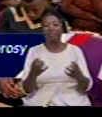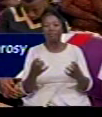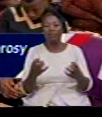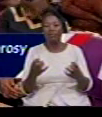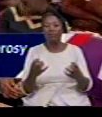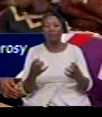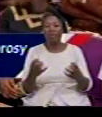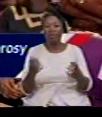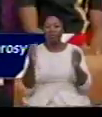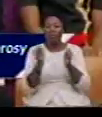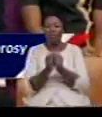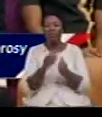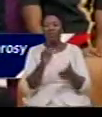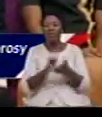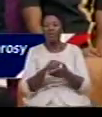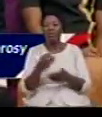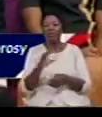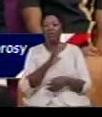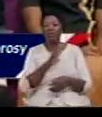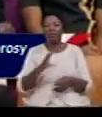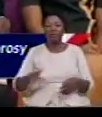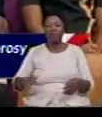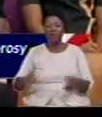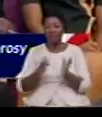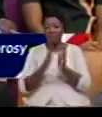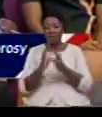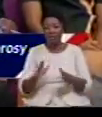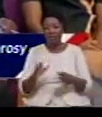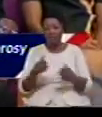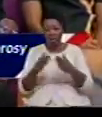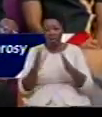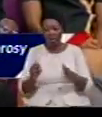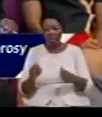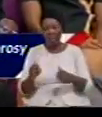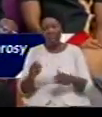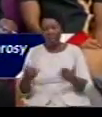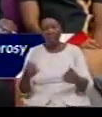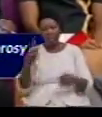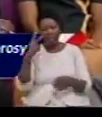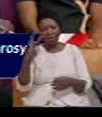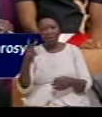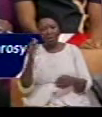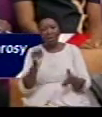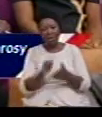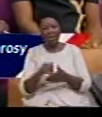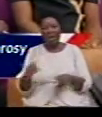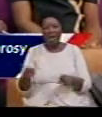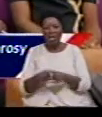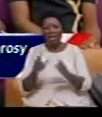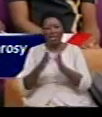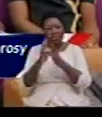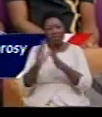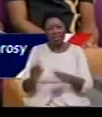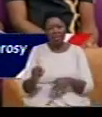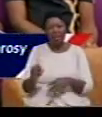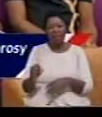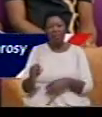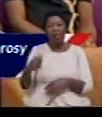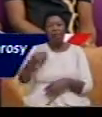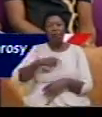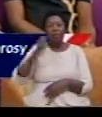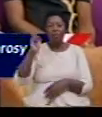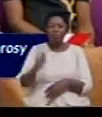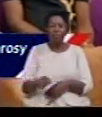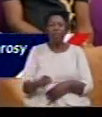Praise the Lord. We look at in the old time, now we as a Christians, we have